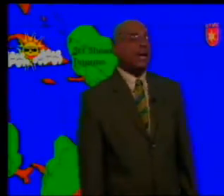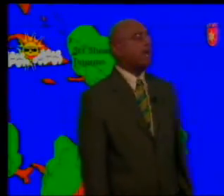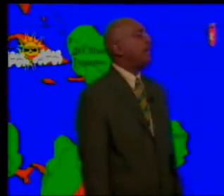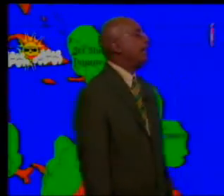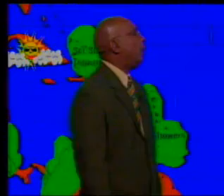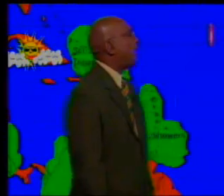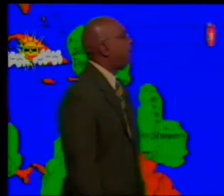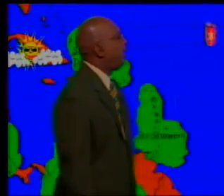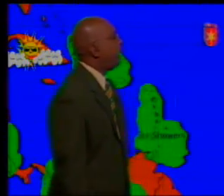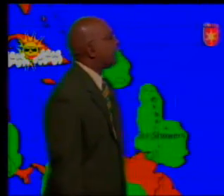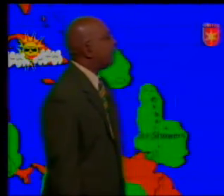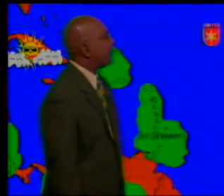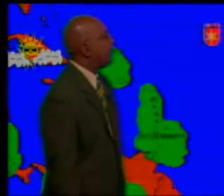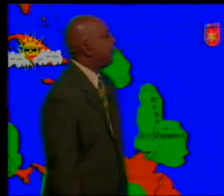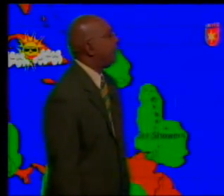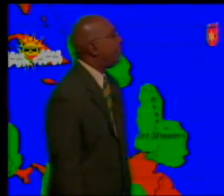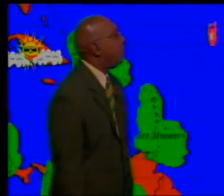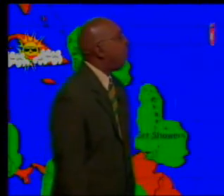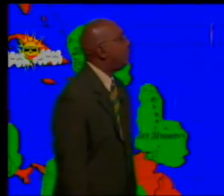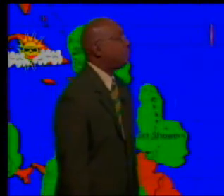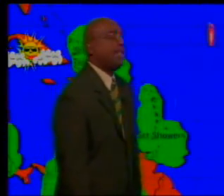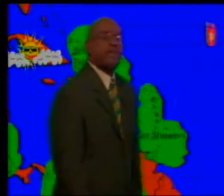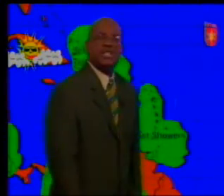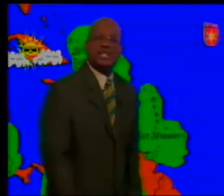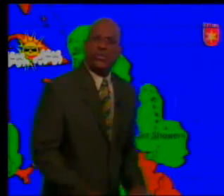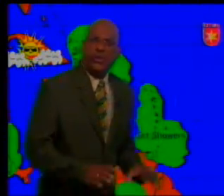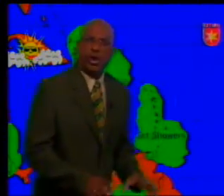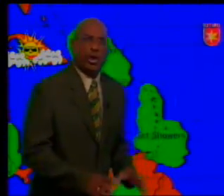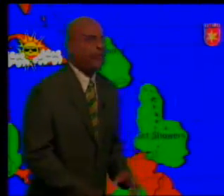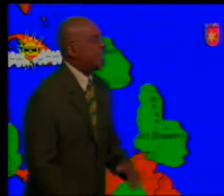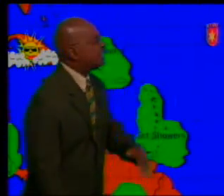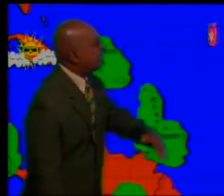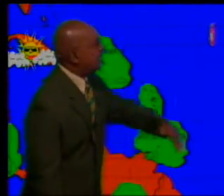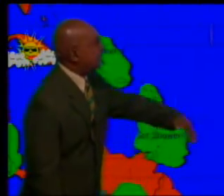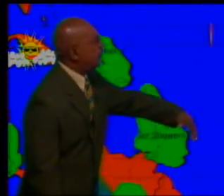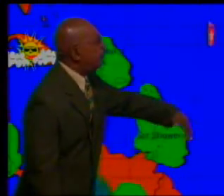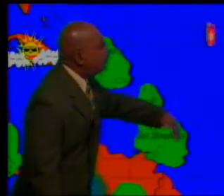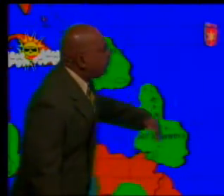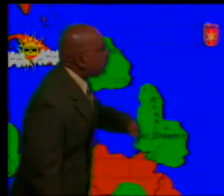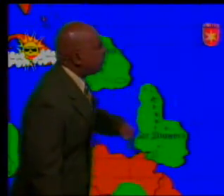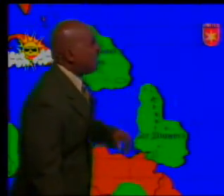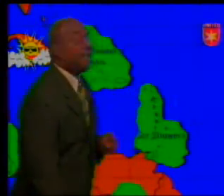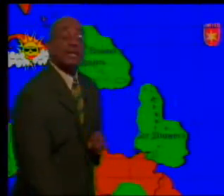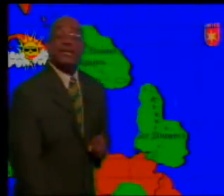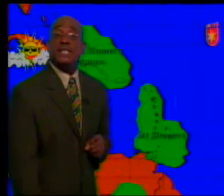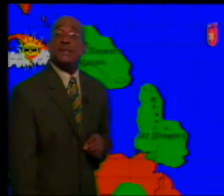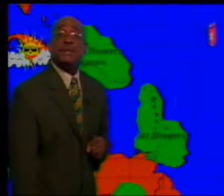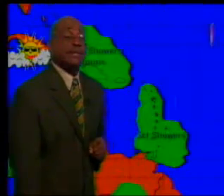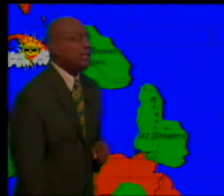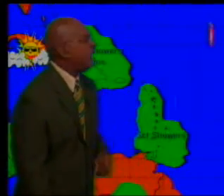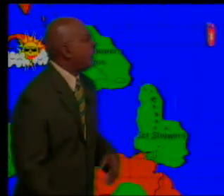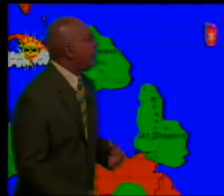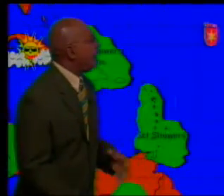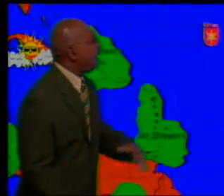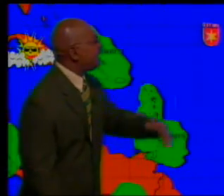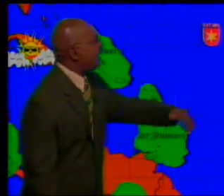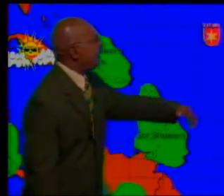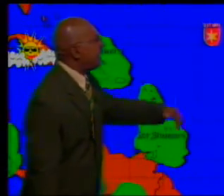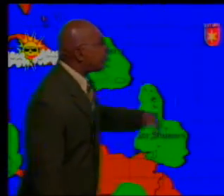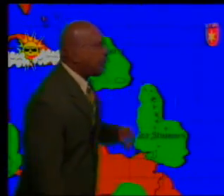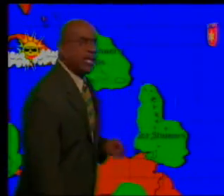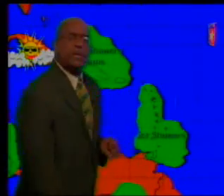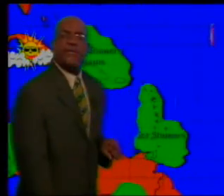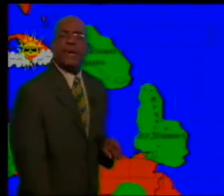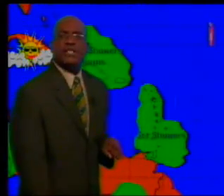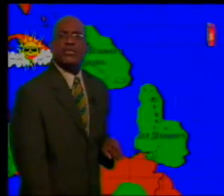Welcome back, and while we are expecting the moisture levels to fall off as a result of the movement of that line of instability, remember yesterday we had